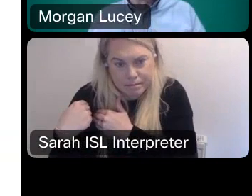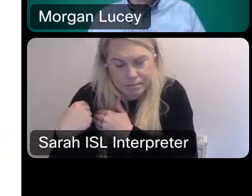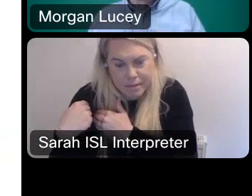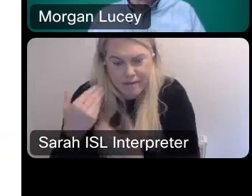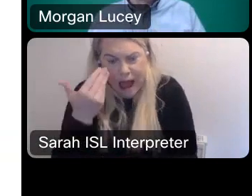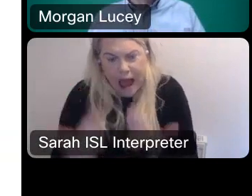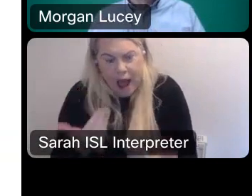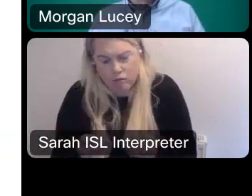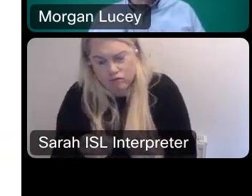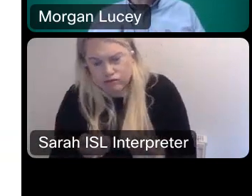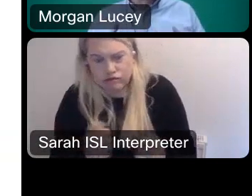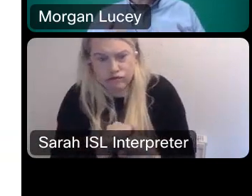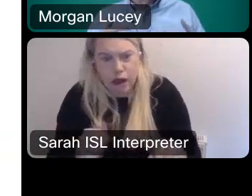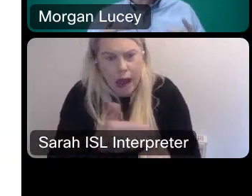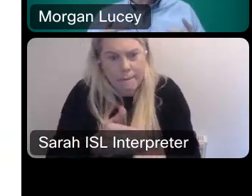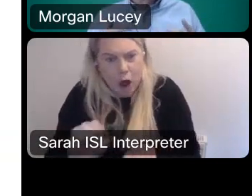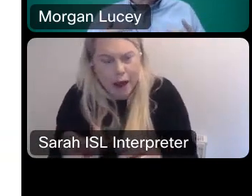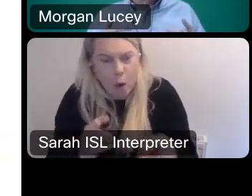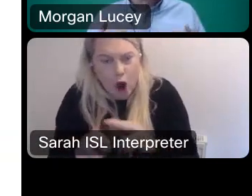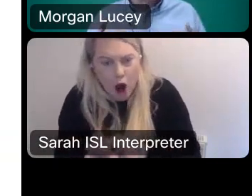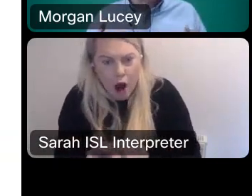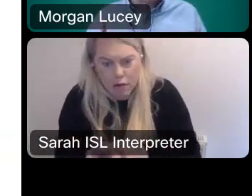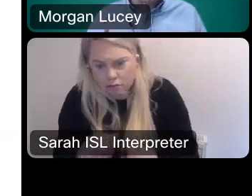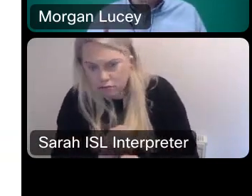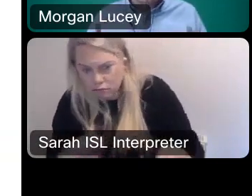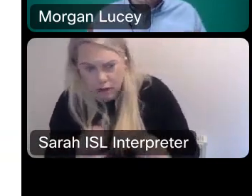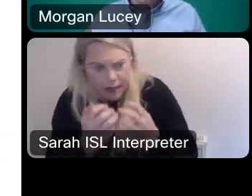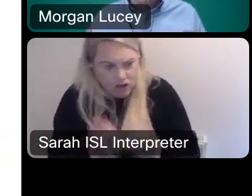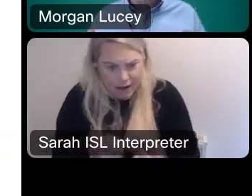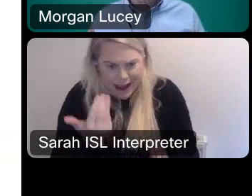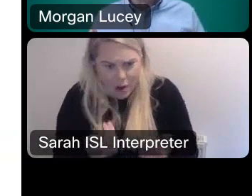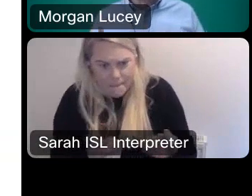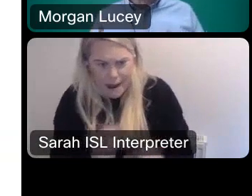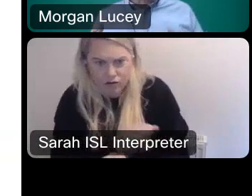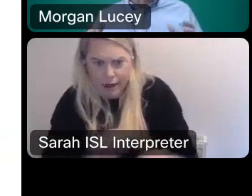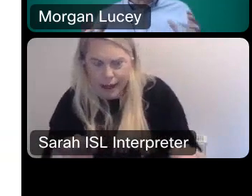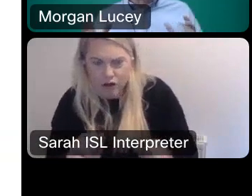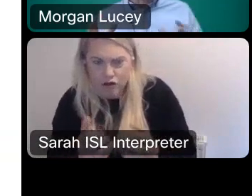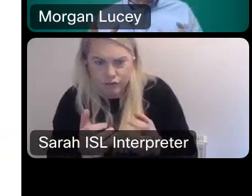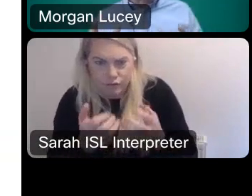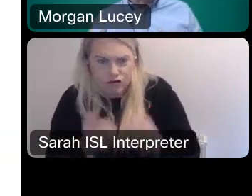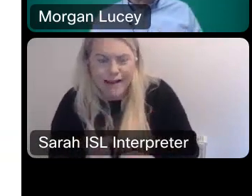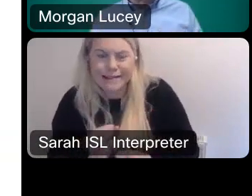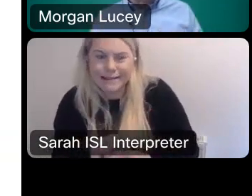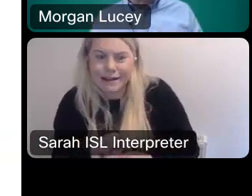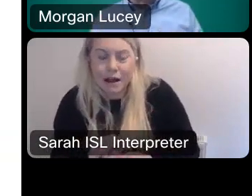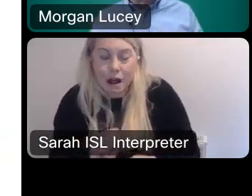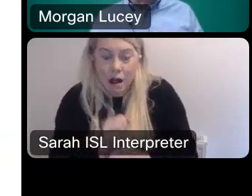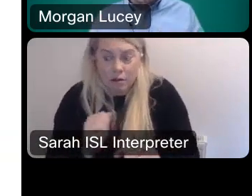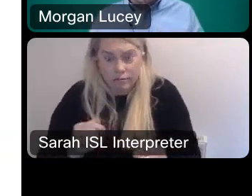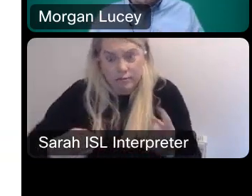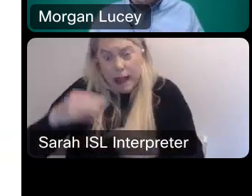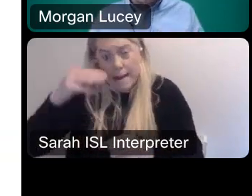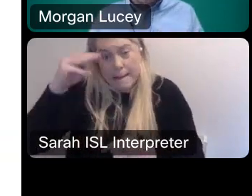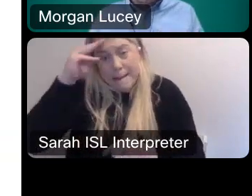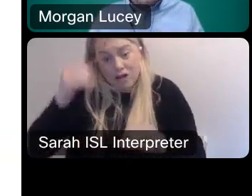and I suppose how their stress or distress is managed by the organization. They are the people who have responsibilities for